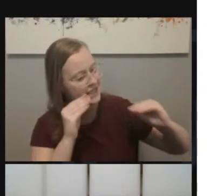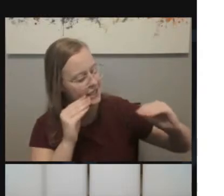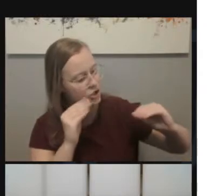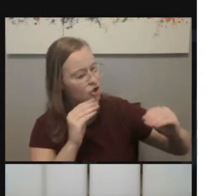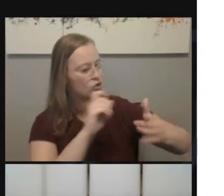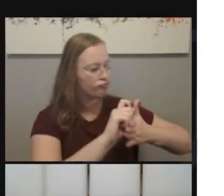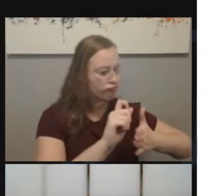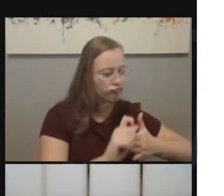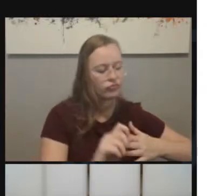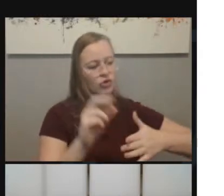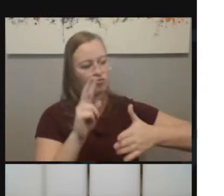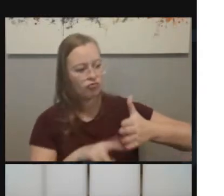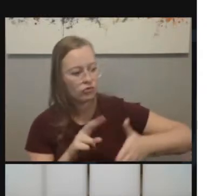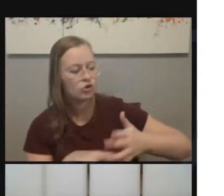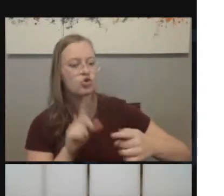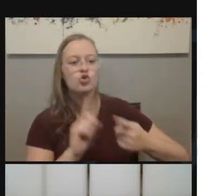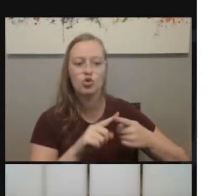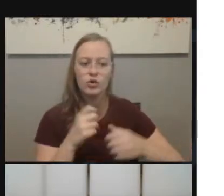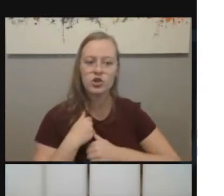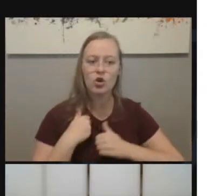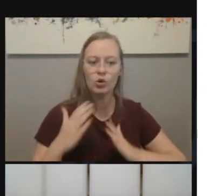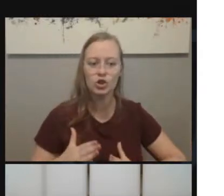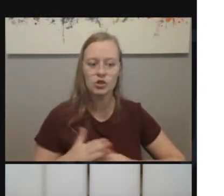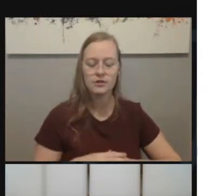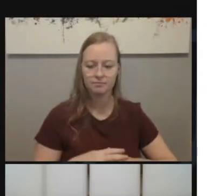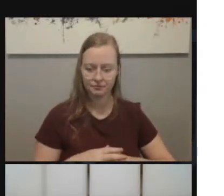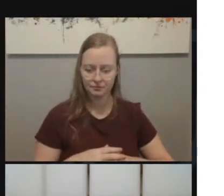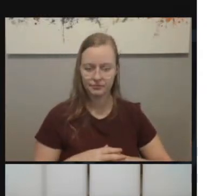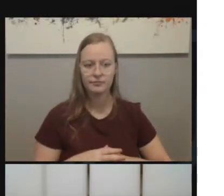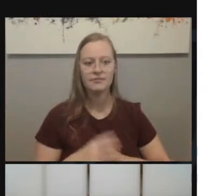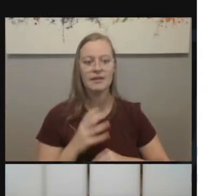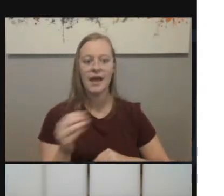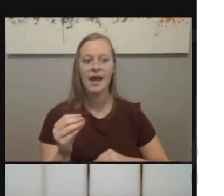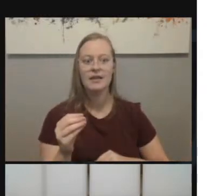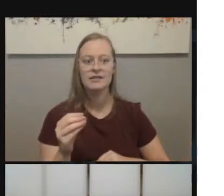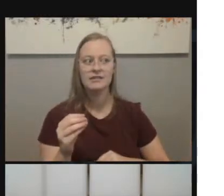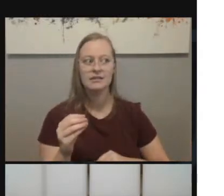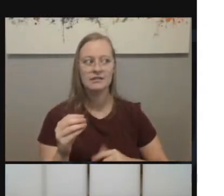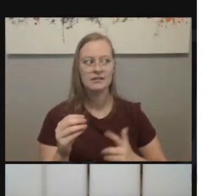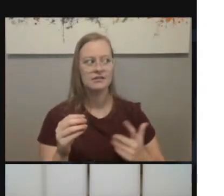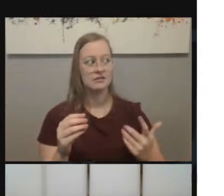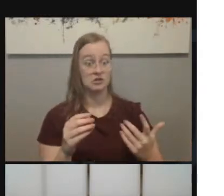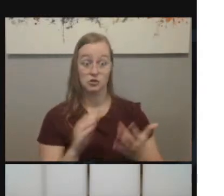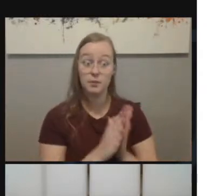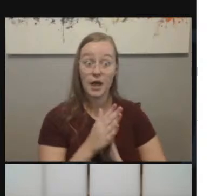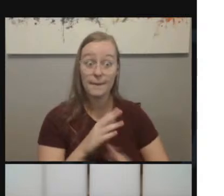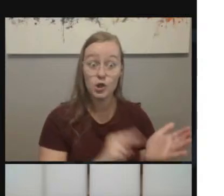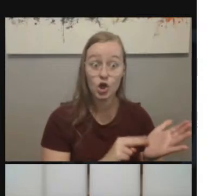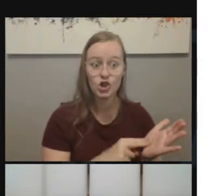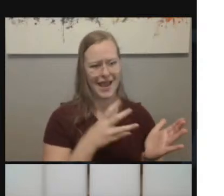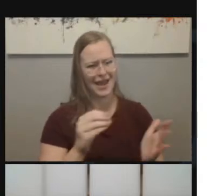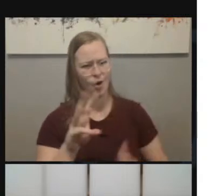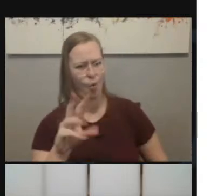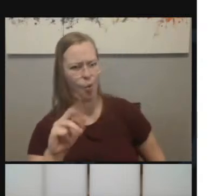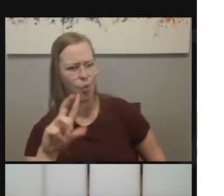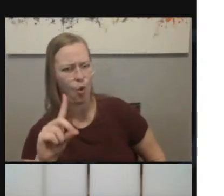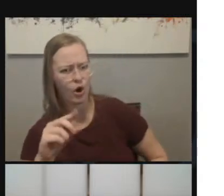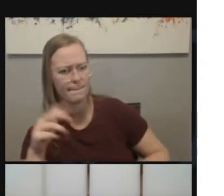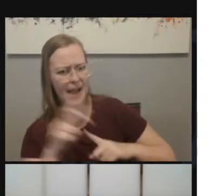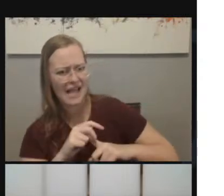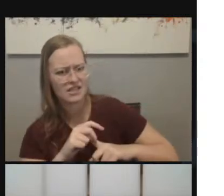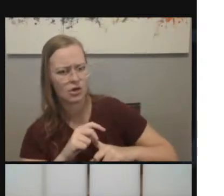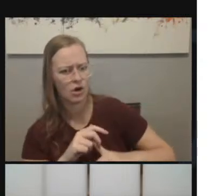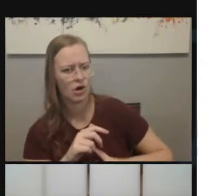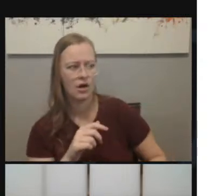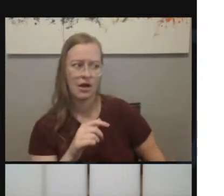their soldiers. And in order to be a nurse and definitely to be a ward master, he had to have been